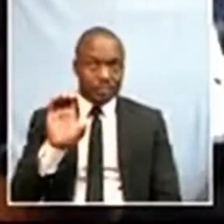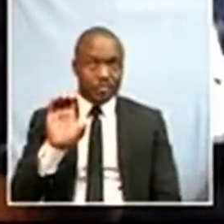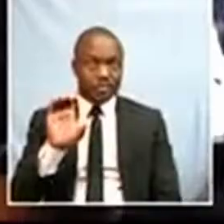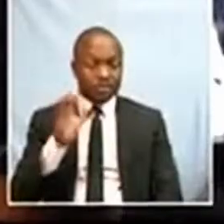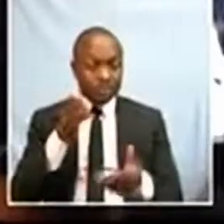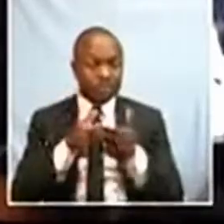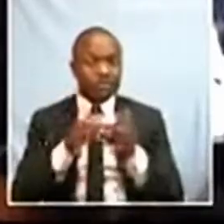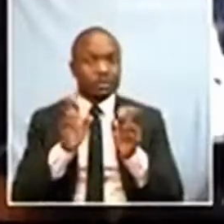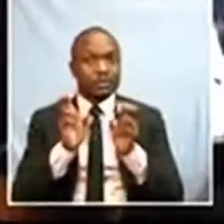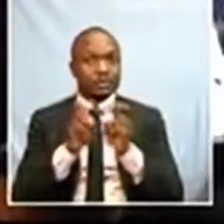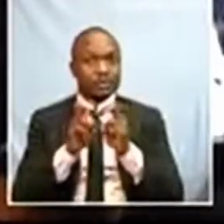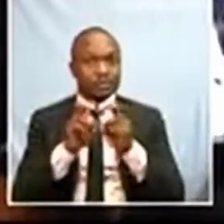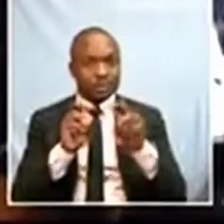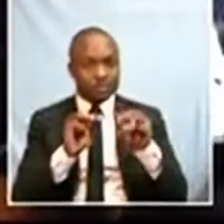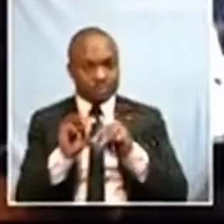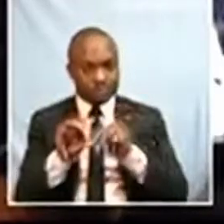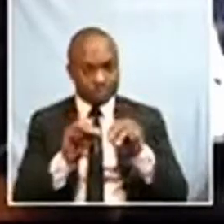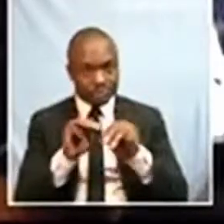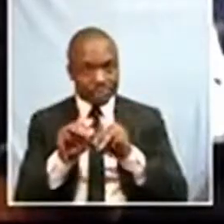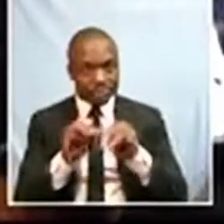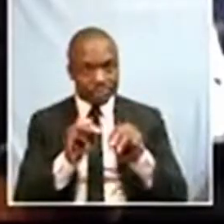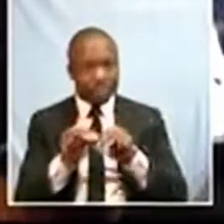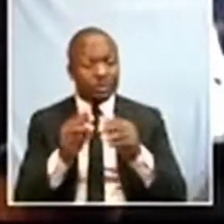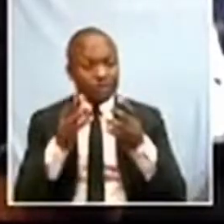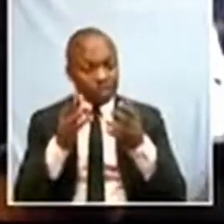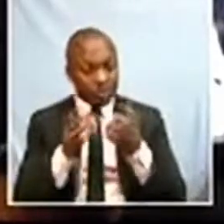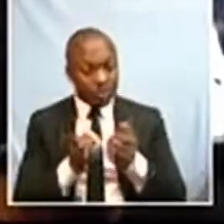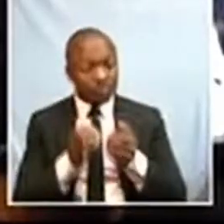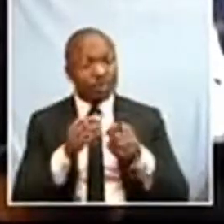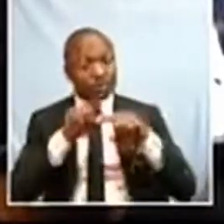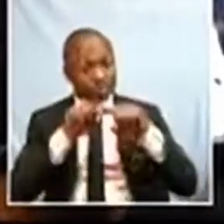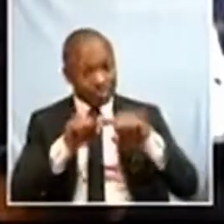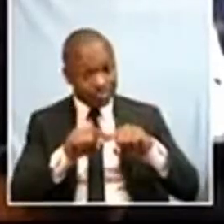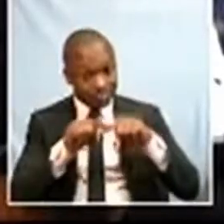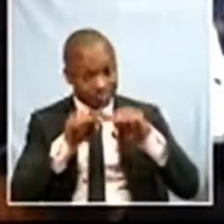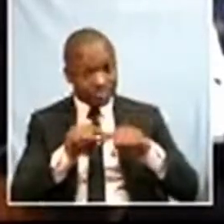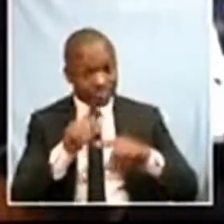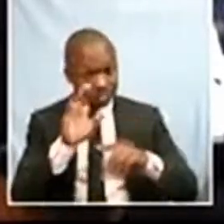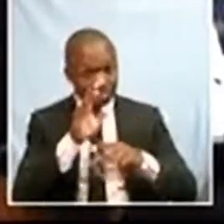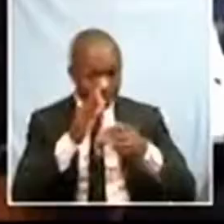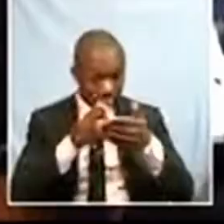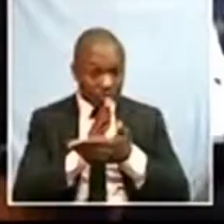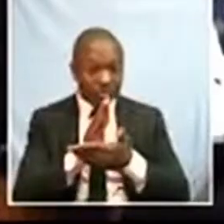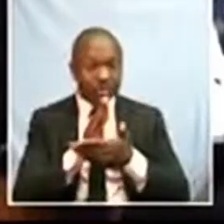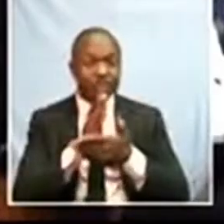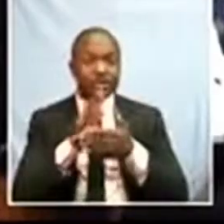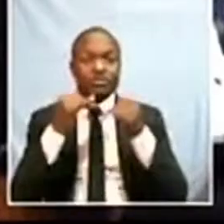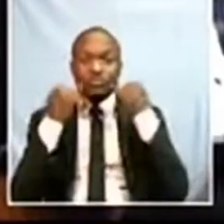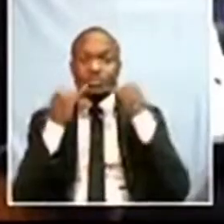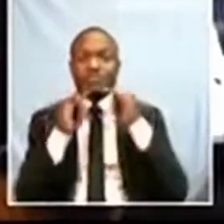contract management. So we want to rely on your correct submissions.